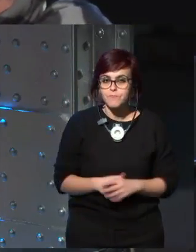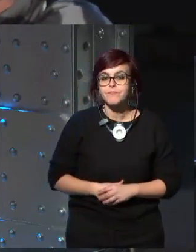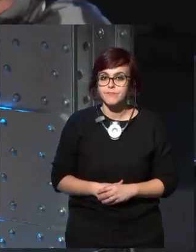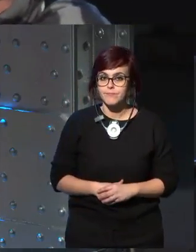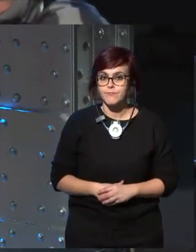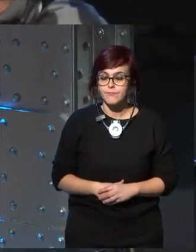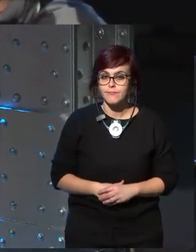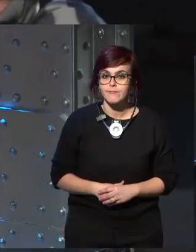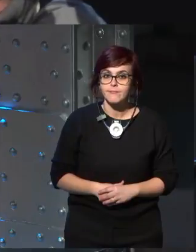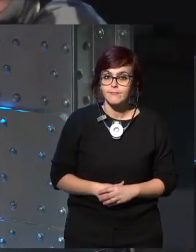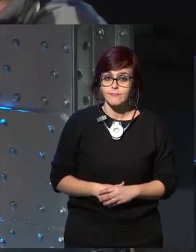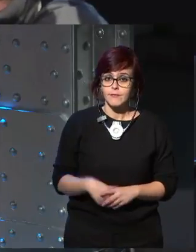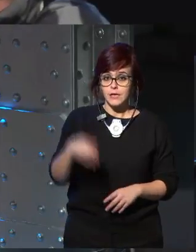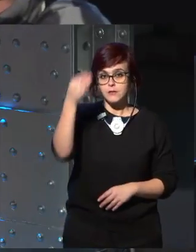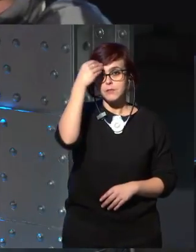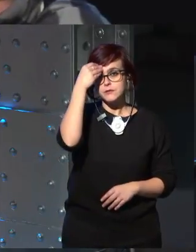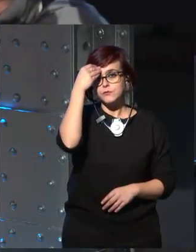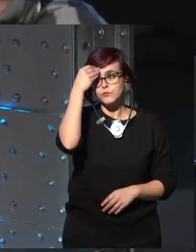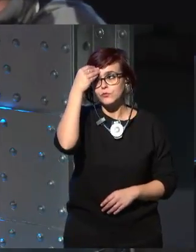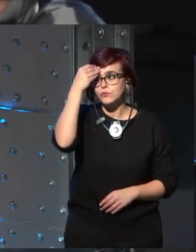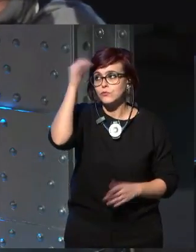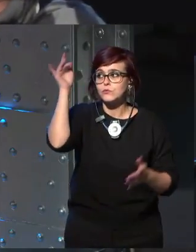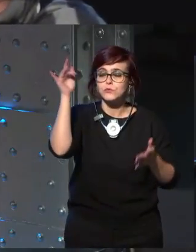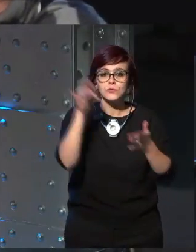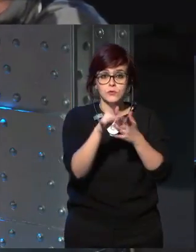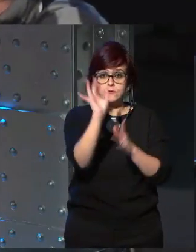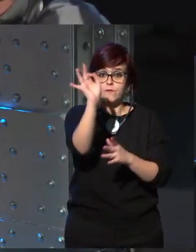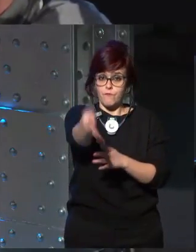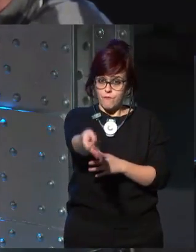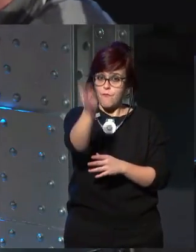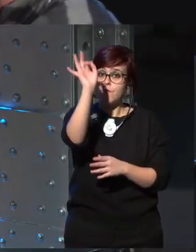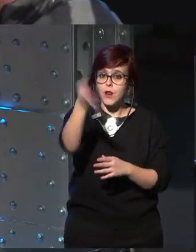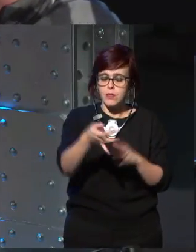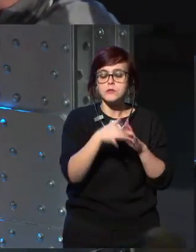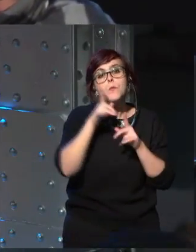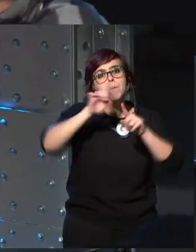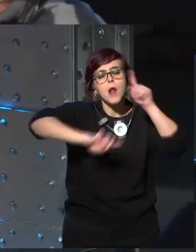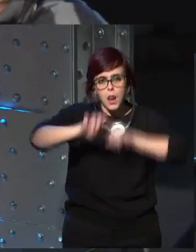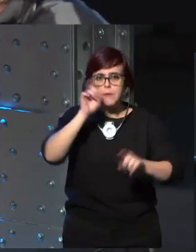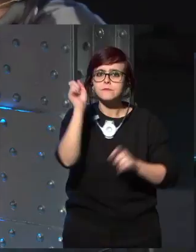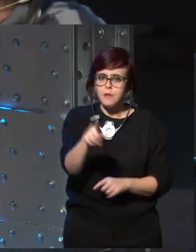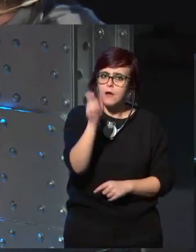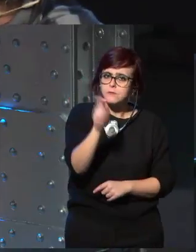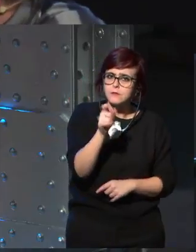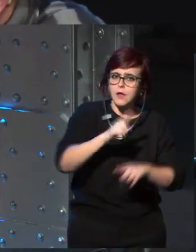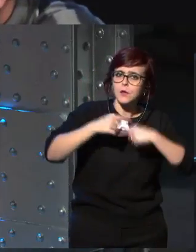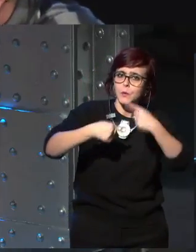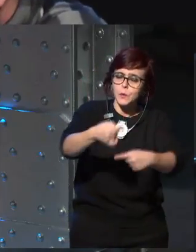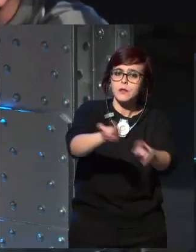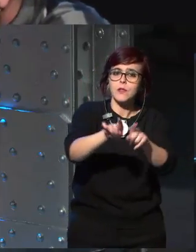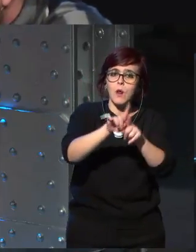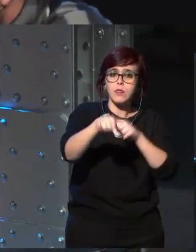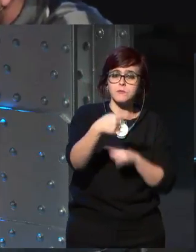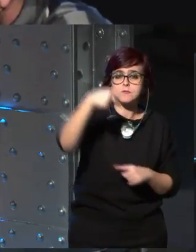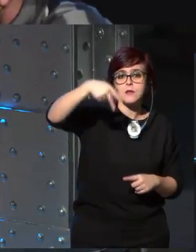I think that's accurate. I think it's just it's an ongoing problem. I mean, of course, you have people like Neil Young, who in the early